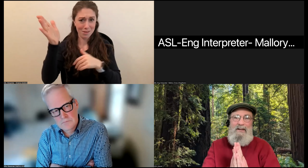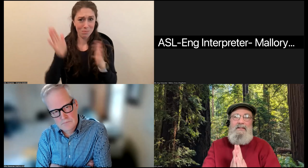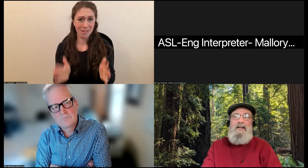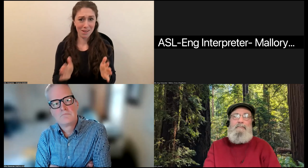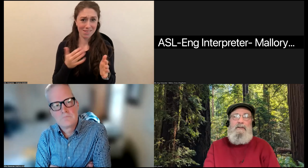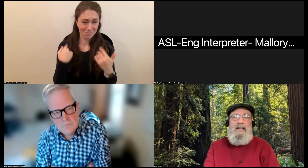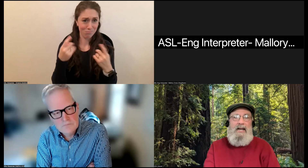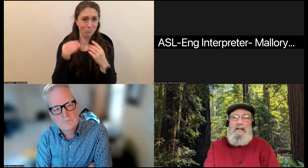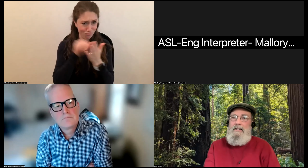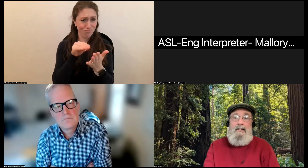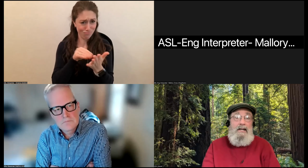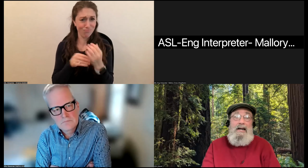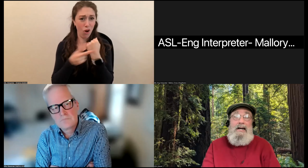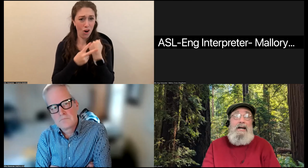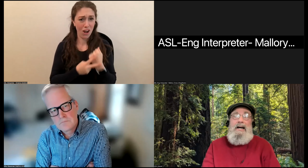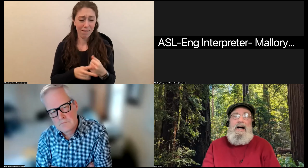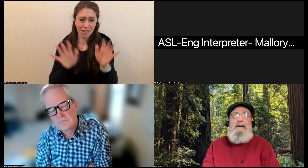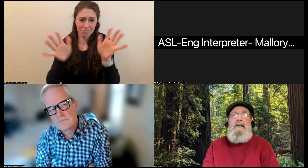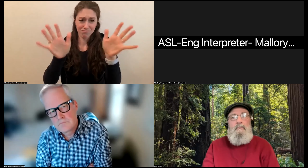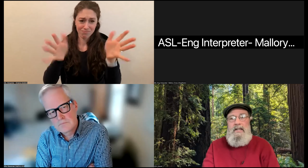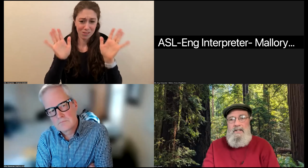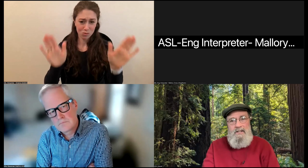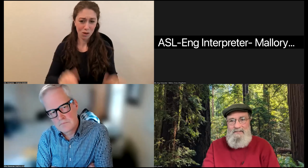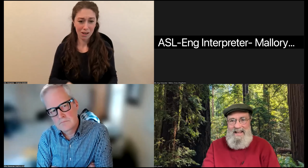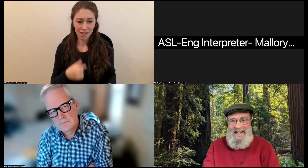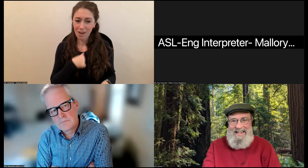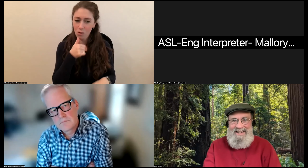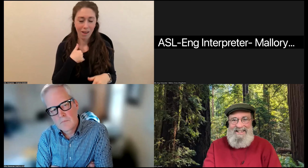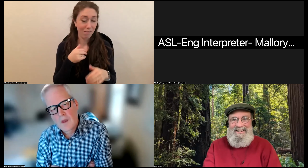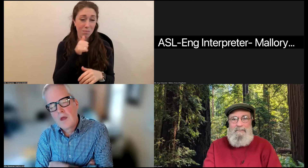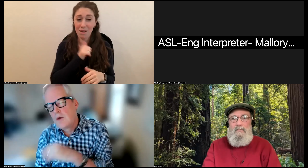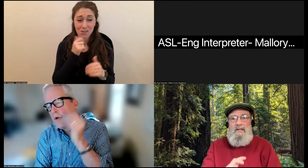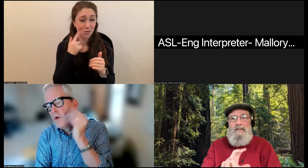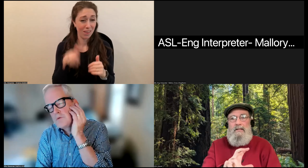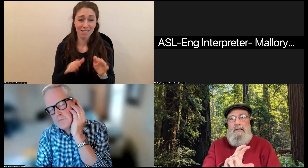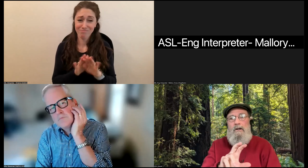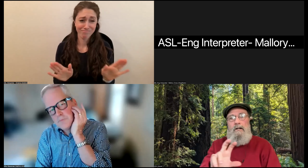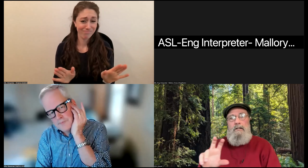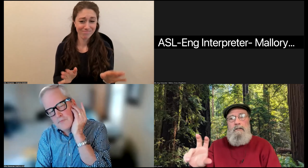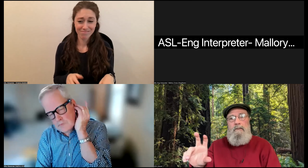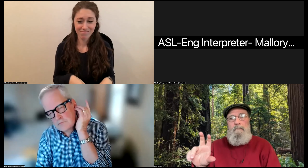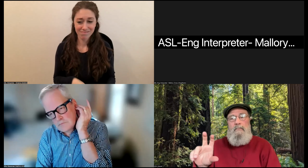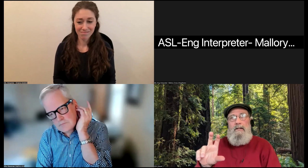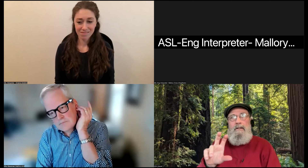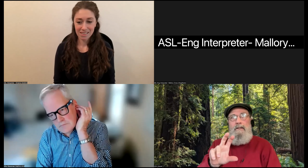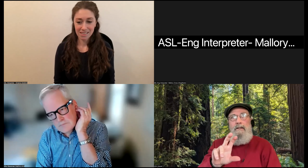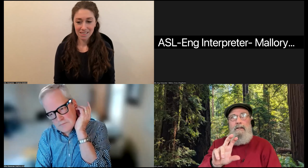that spend the time doing that. I don't have the patience for that. The long